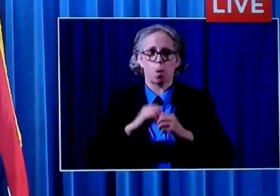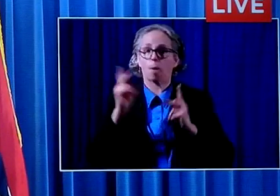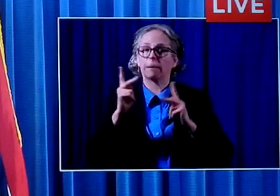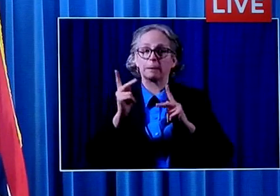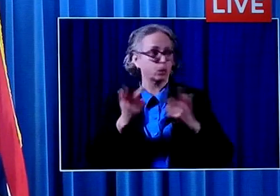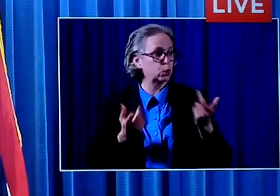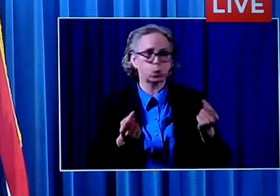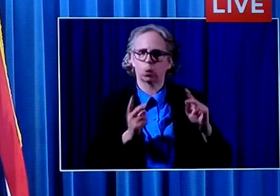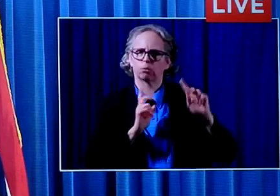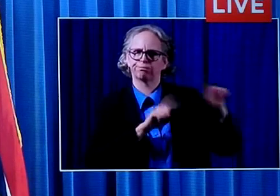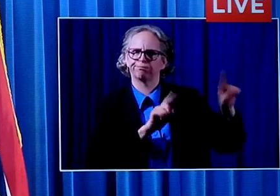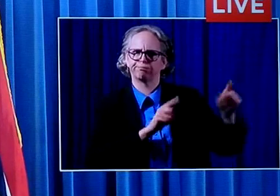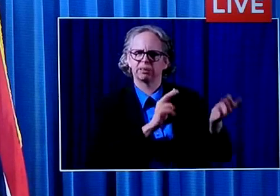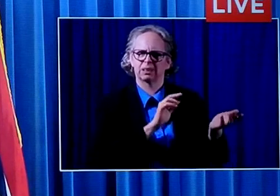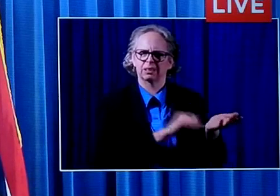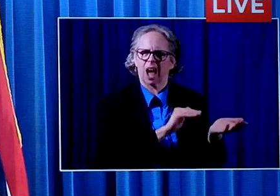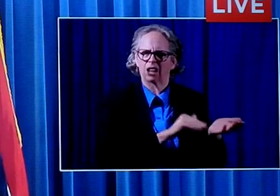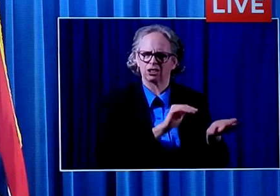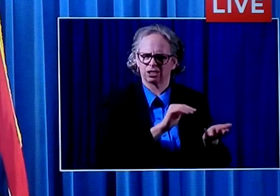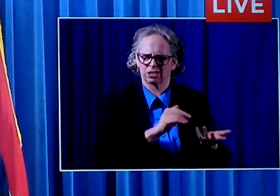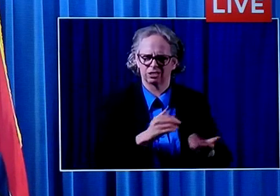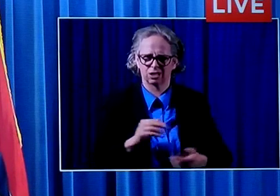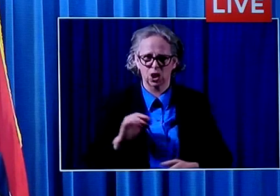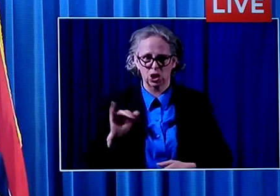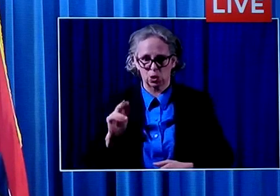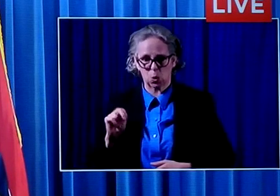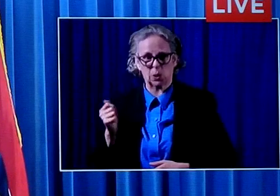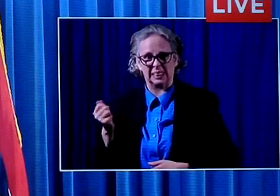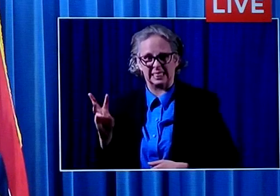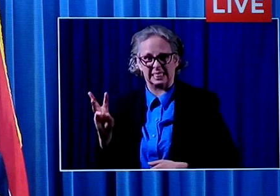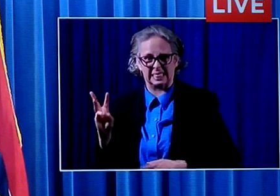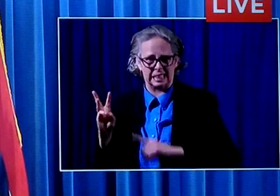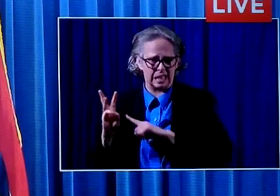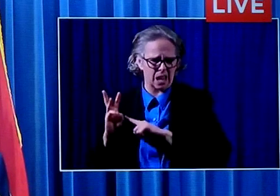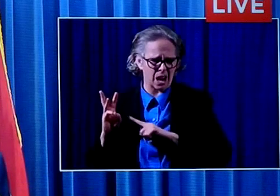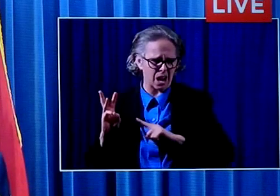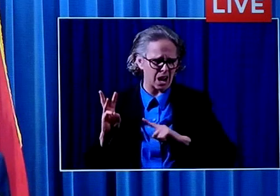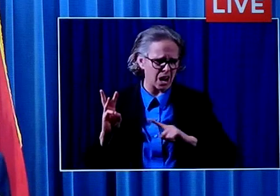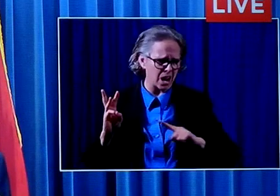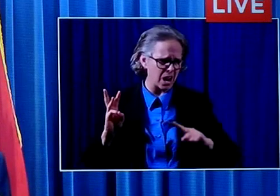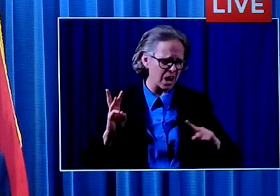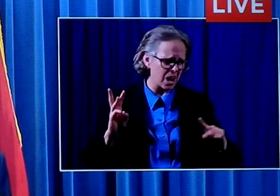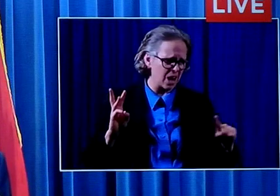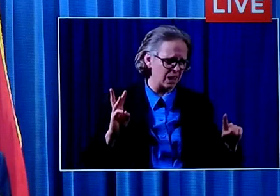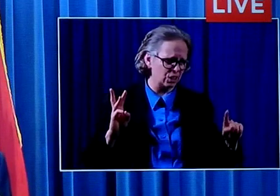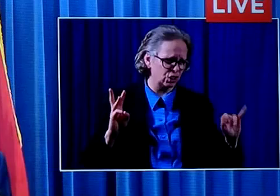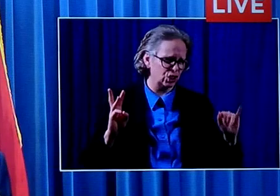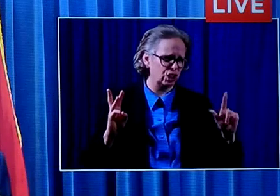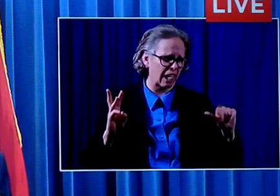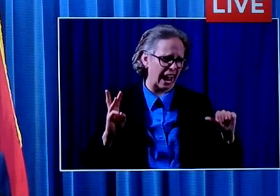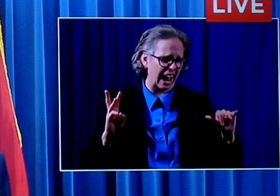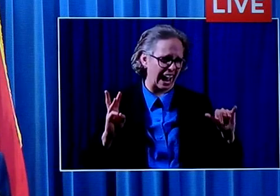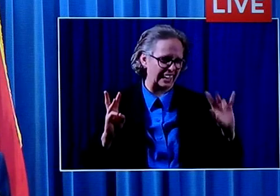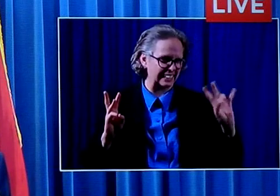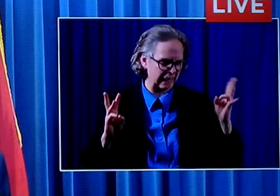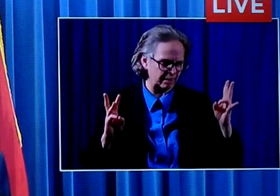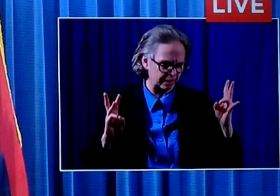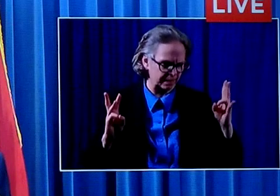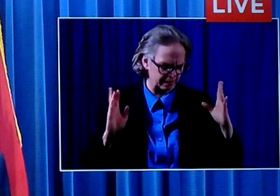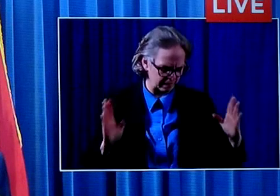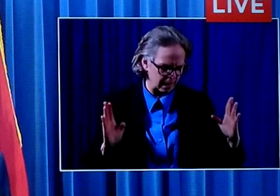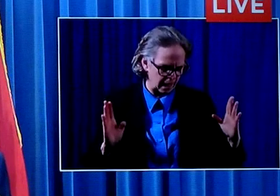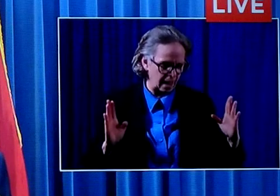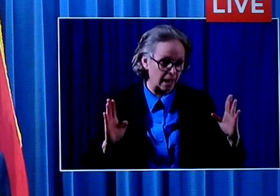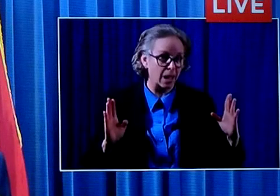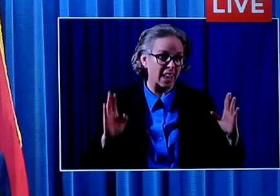with COVID-19 between June 16th and between June 16th and July 7th. The average